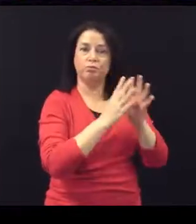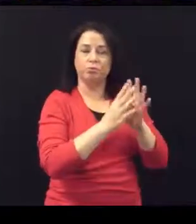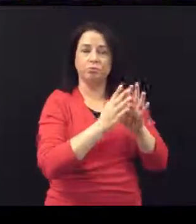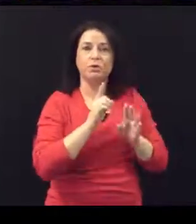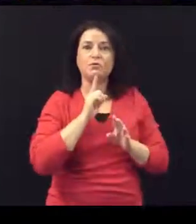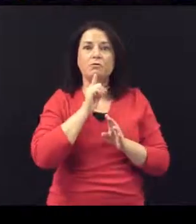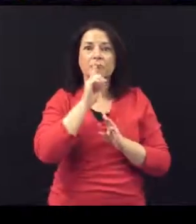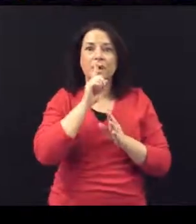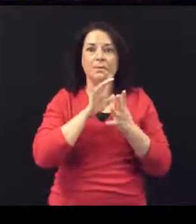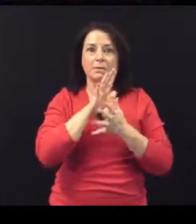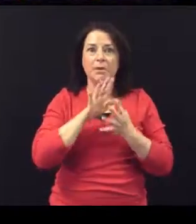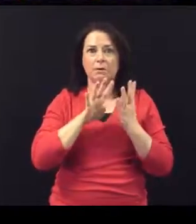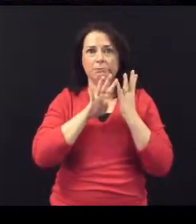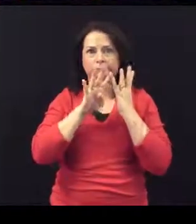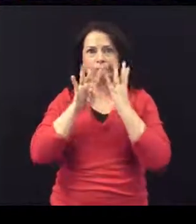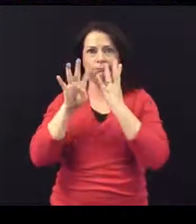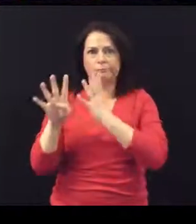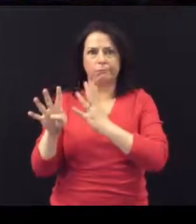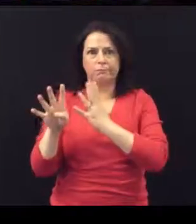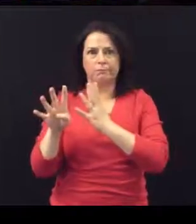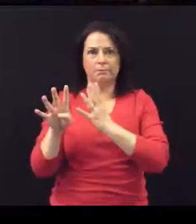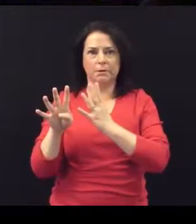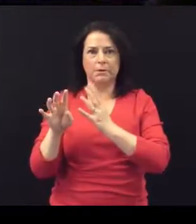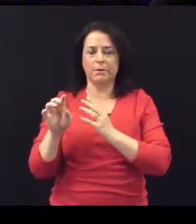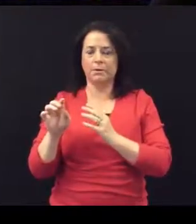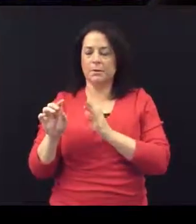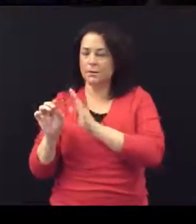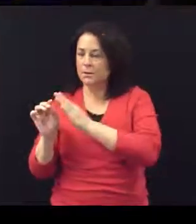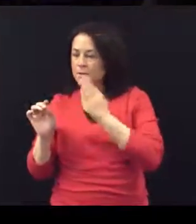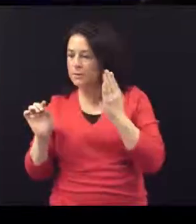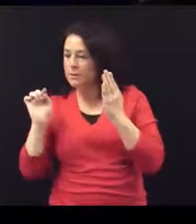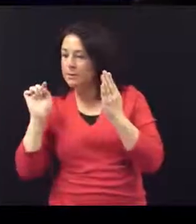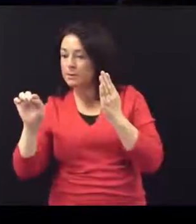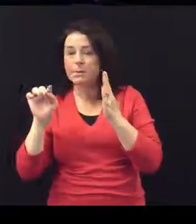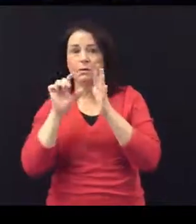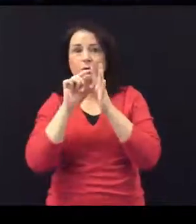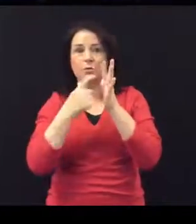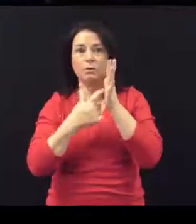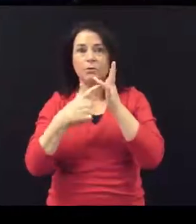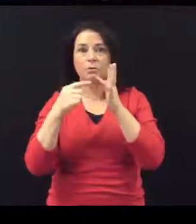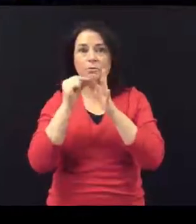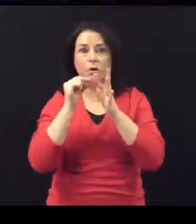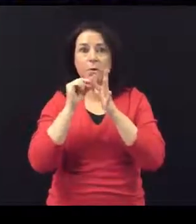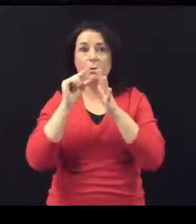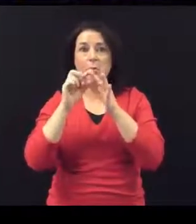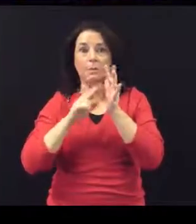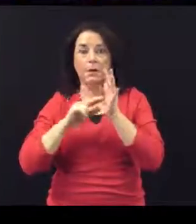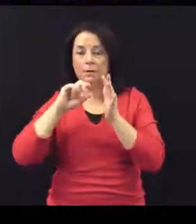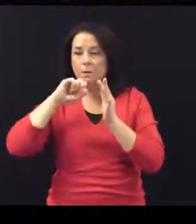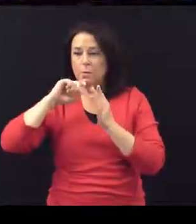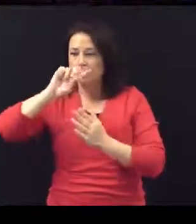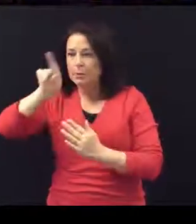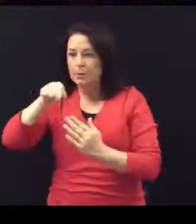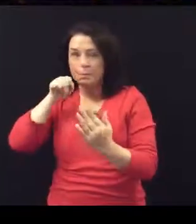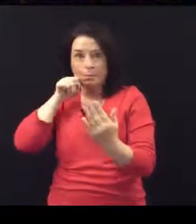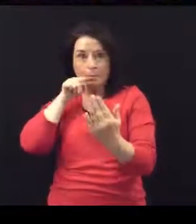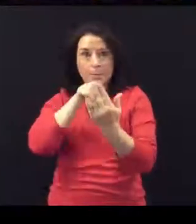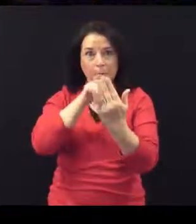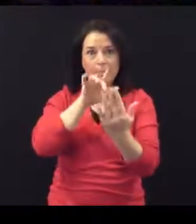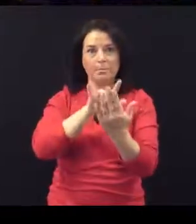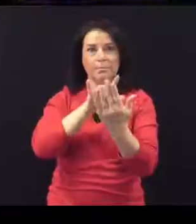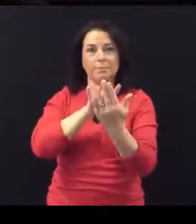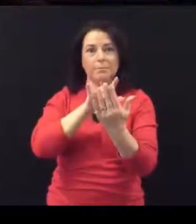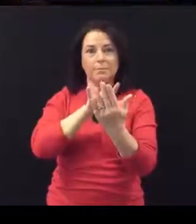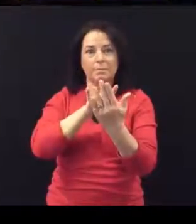red meaning it's heavily congested. Tapping on the drop pin button will drop a movable pin at the center of the current map